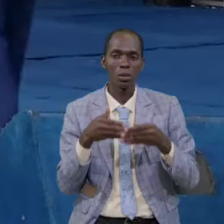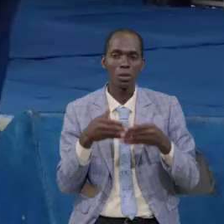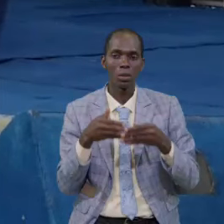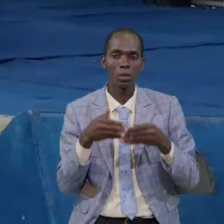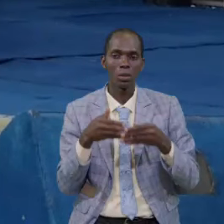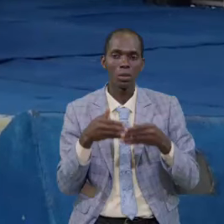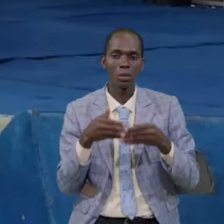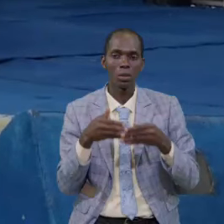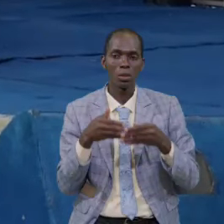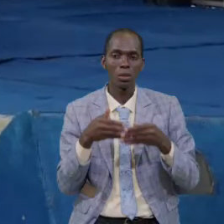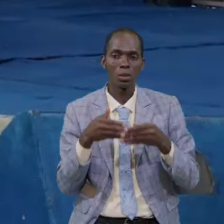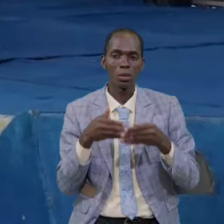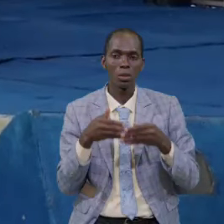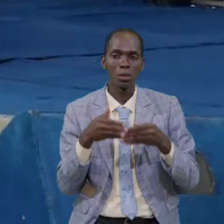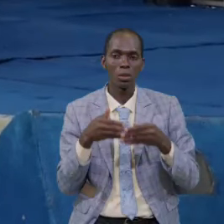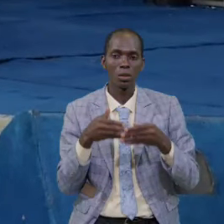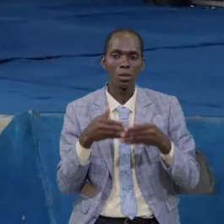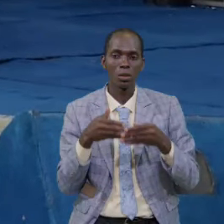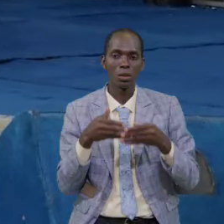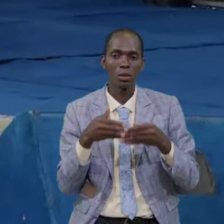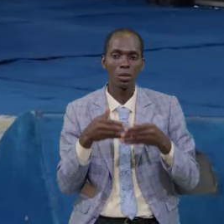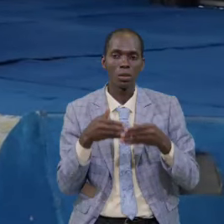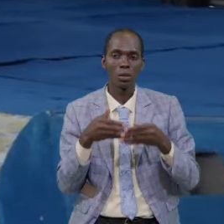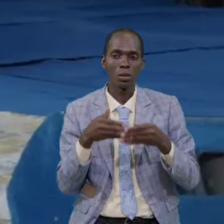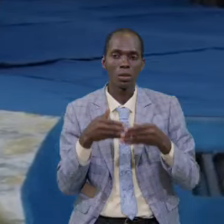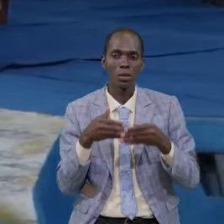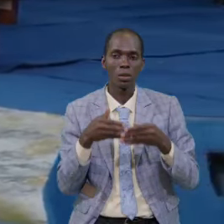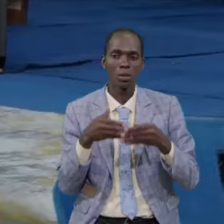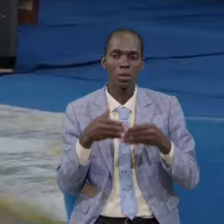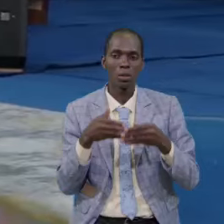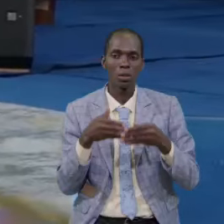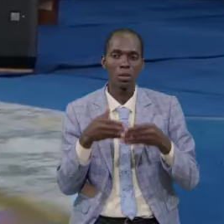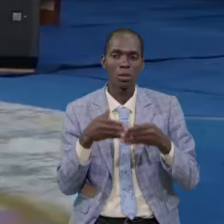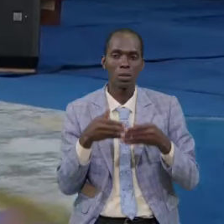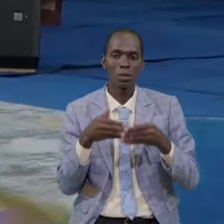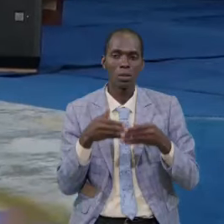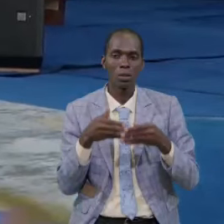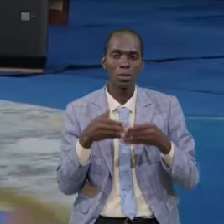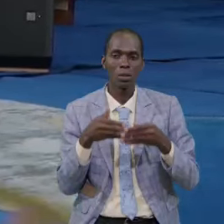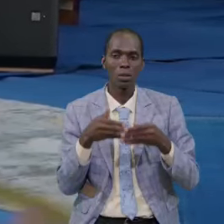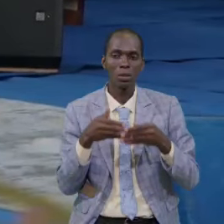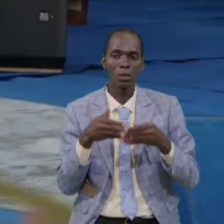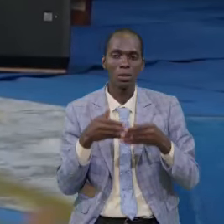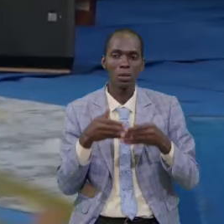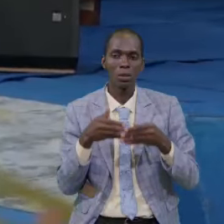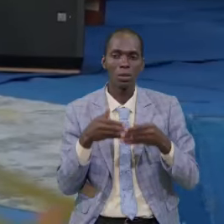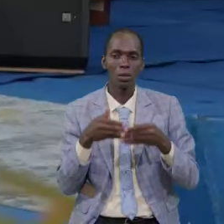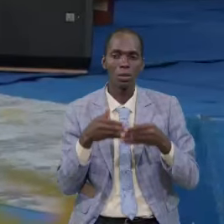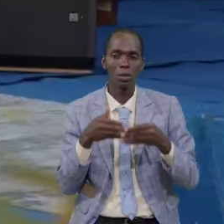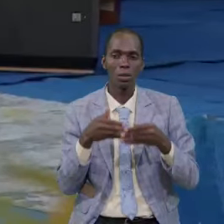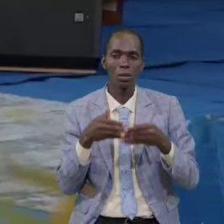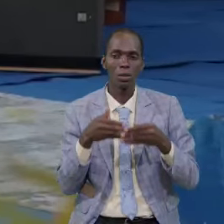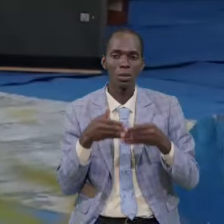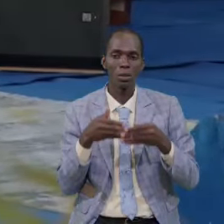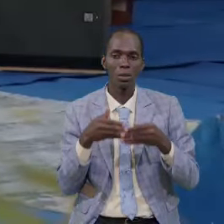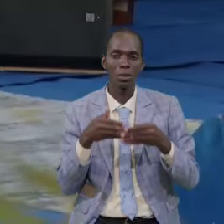that you don't know the way forward, the mentors are there. They say, I help so and so, I enlighten